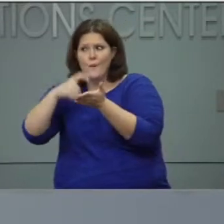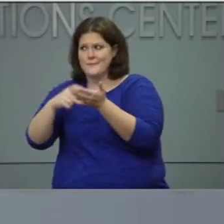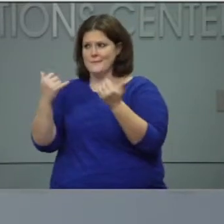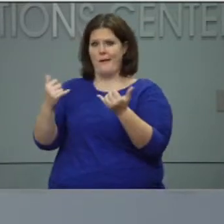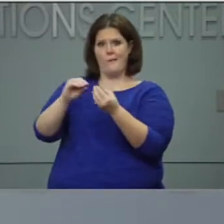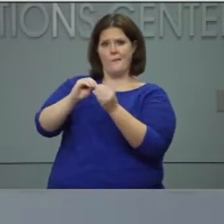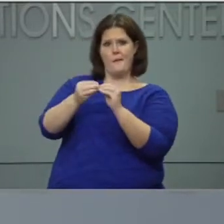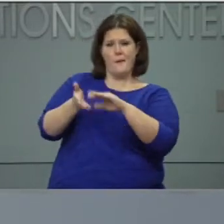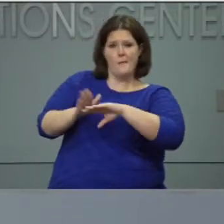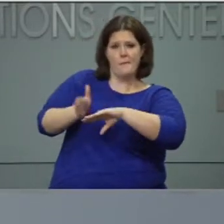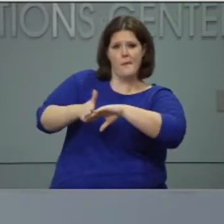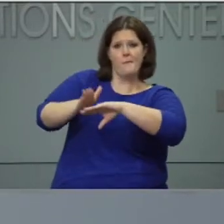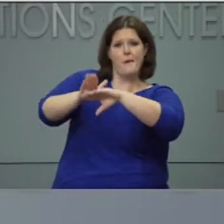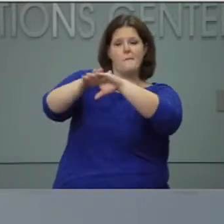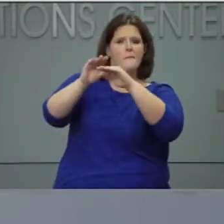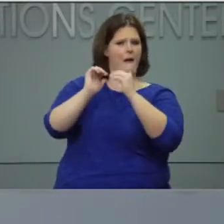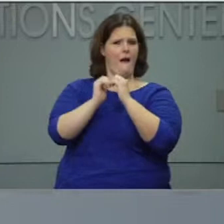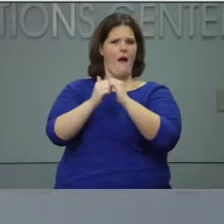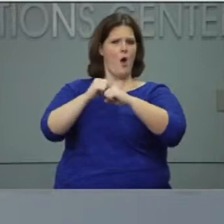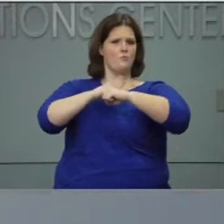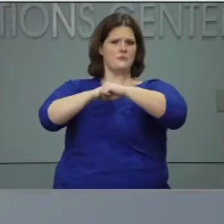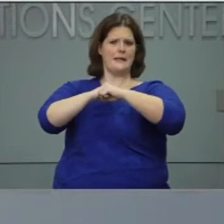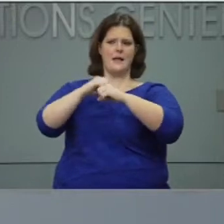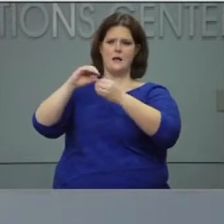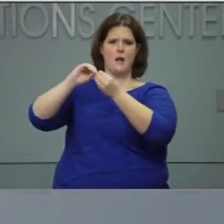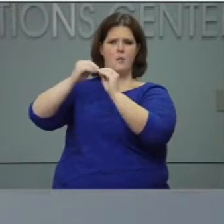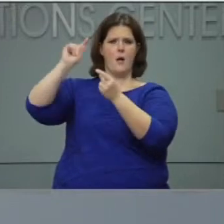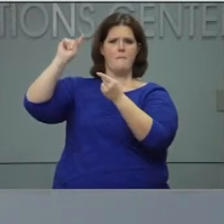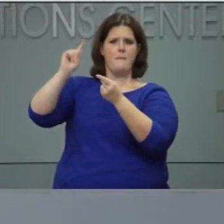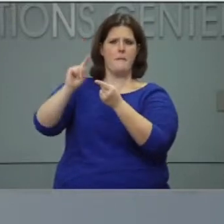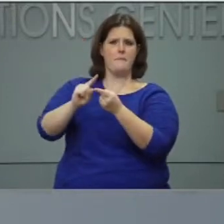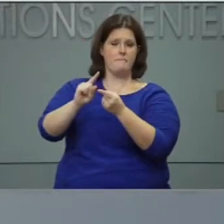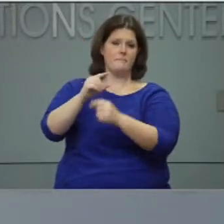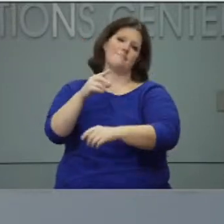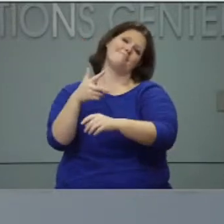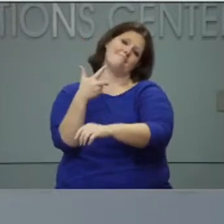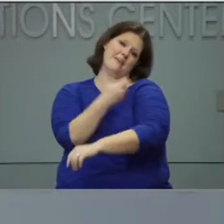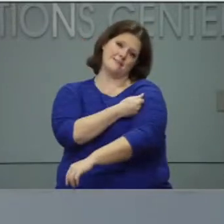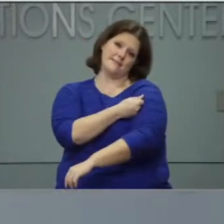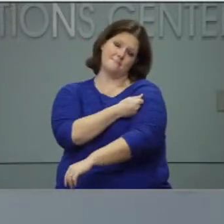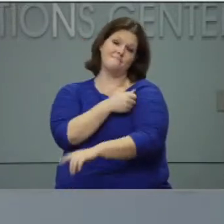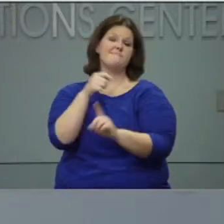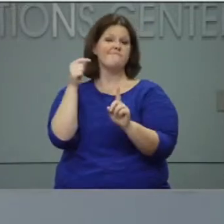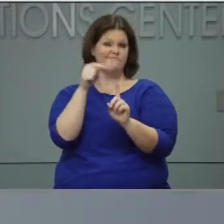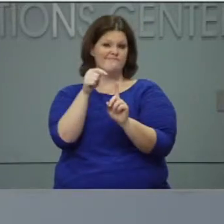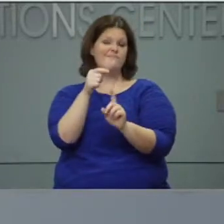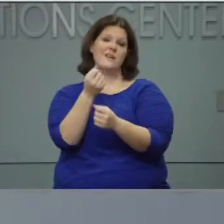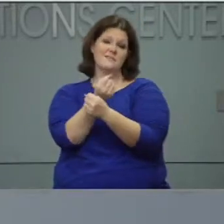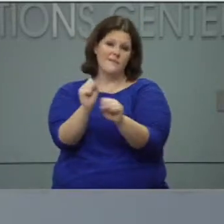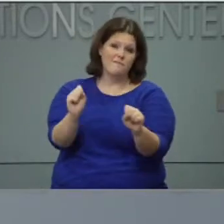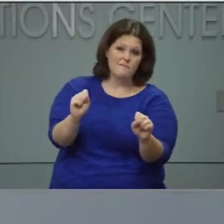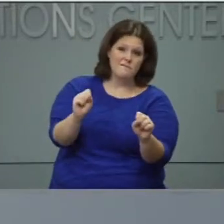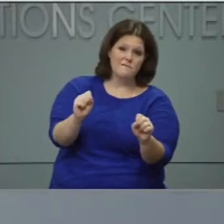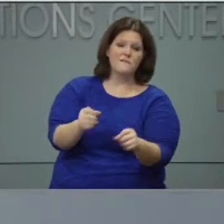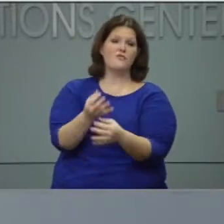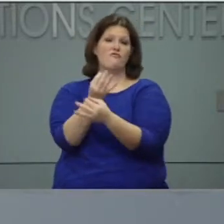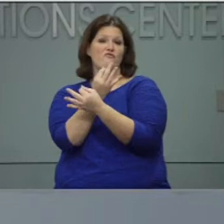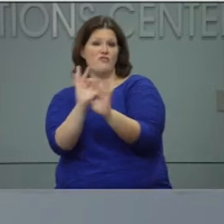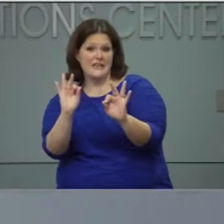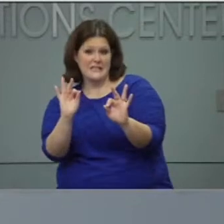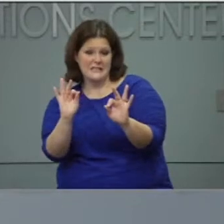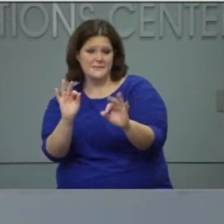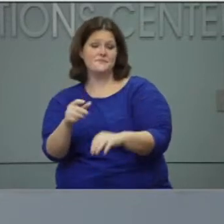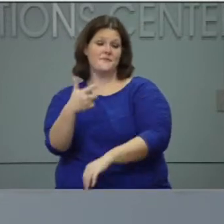the best way to bring them down. The vaccines are safe, effective, and free. With the vaccine, you